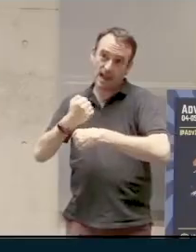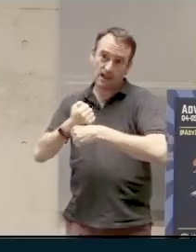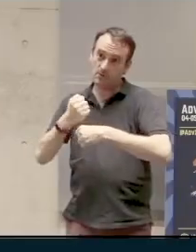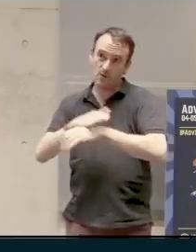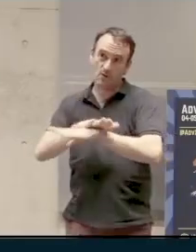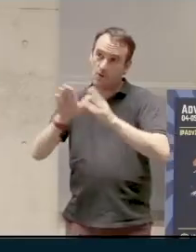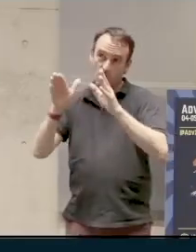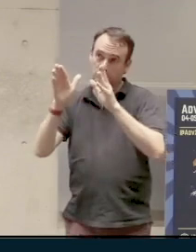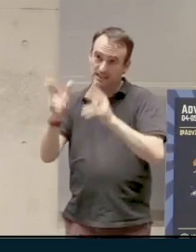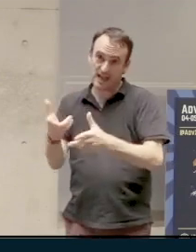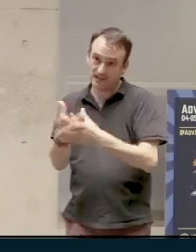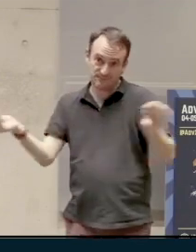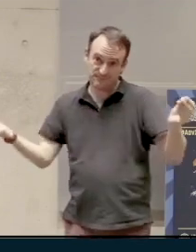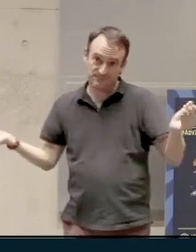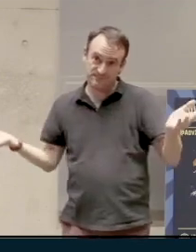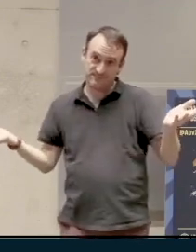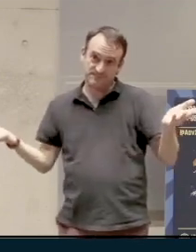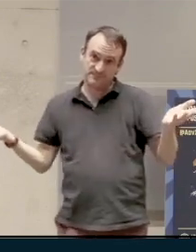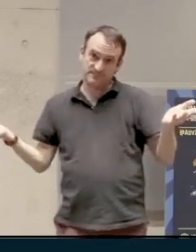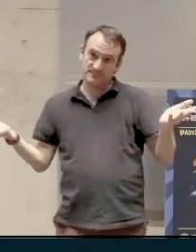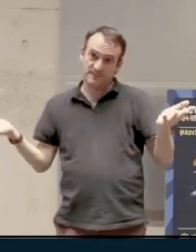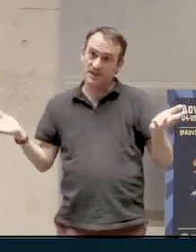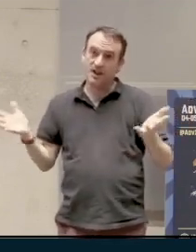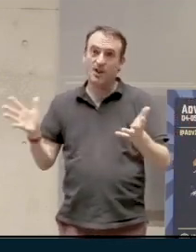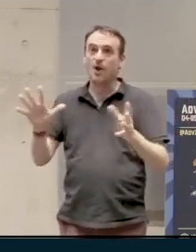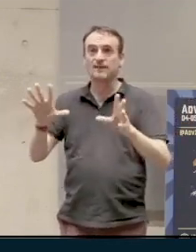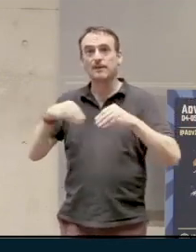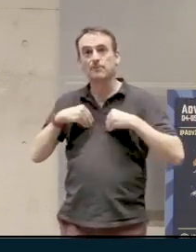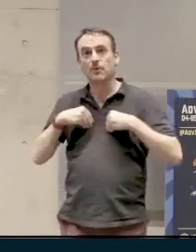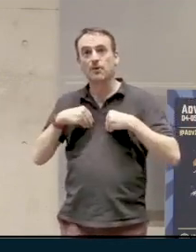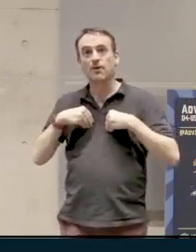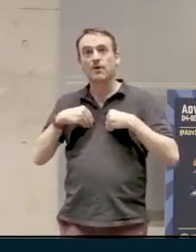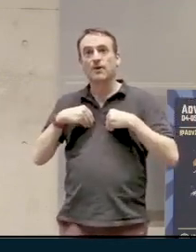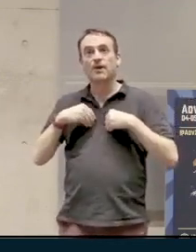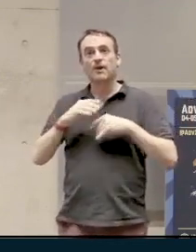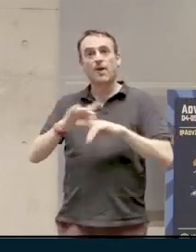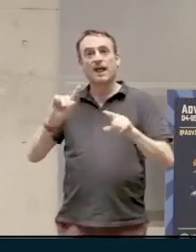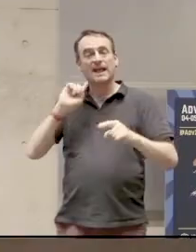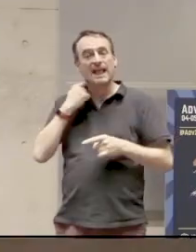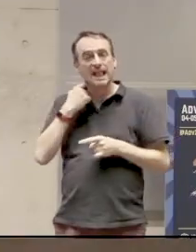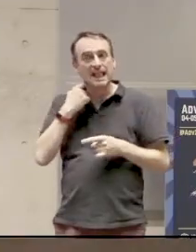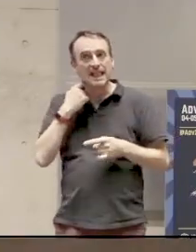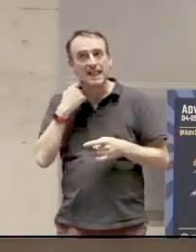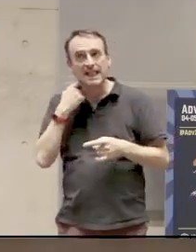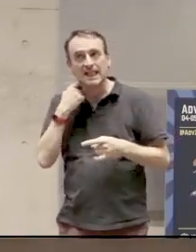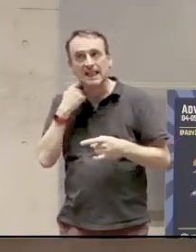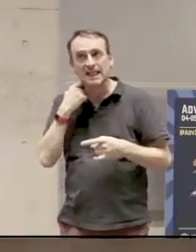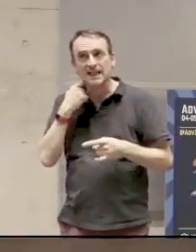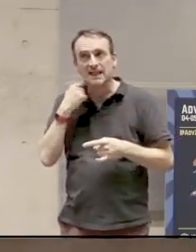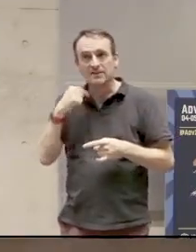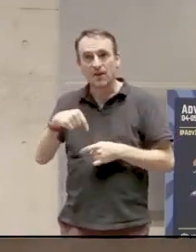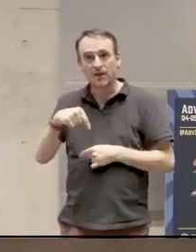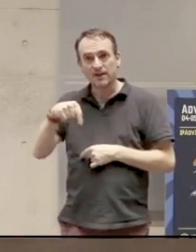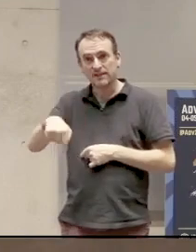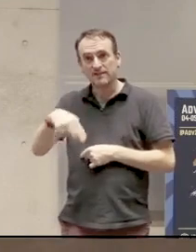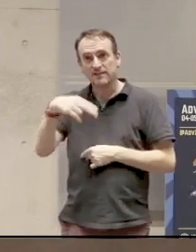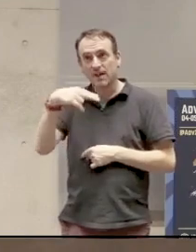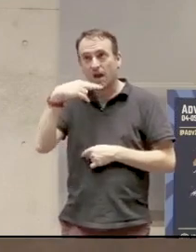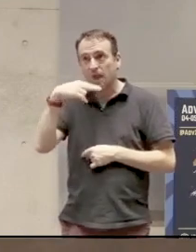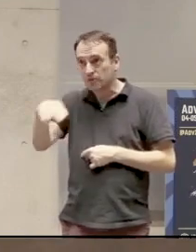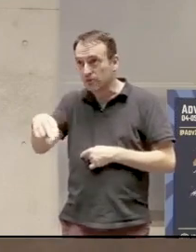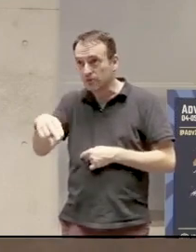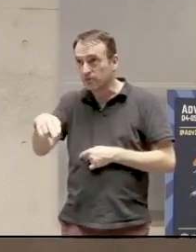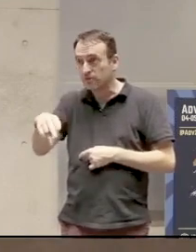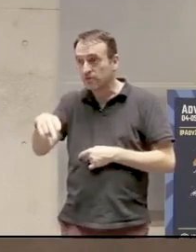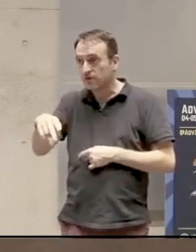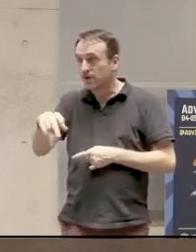unacceptable. We need to kill adventure games, and we need to kill them now, this afternoon, in this room.